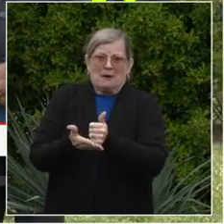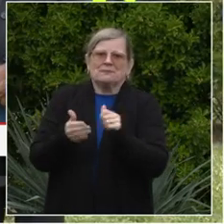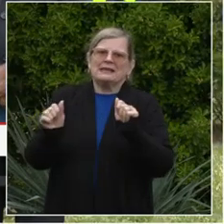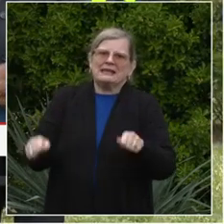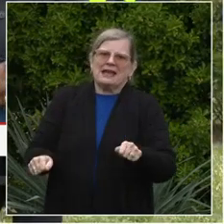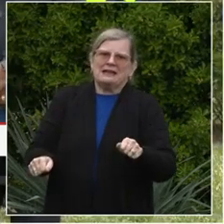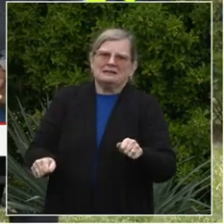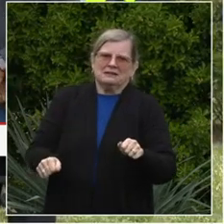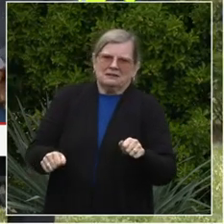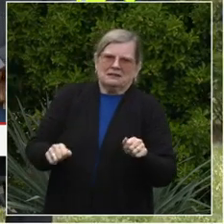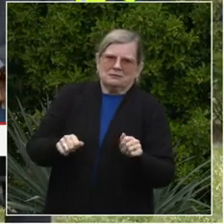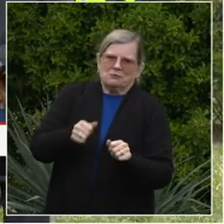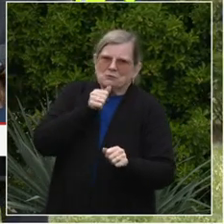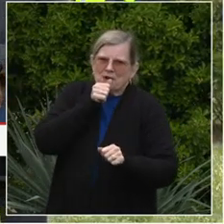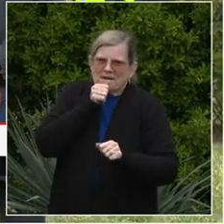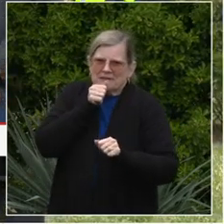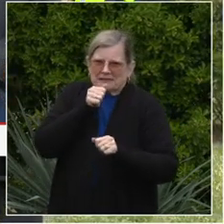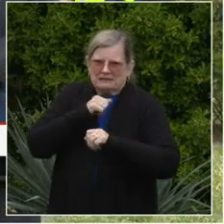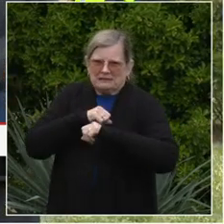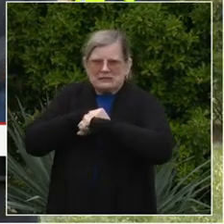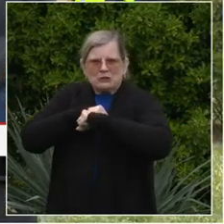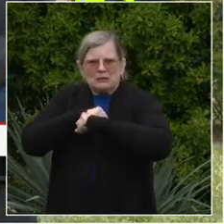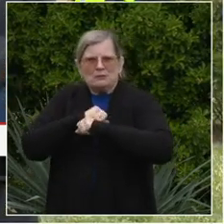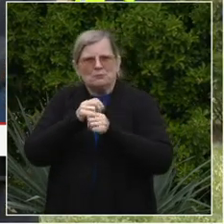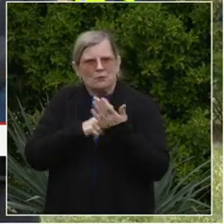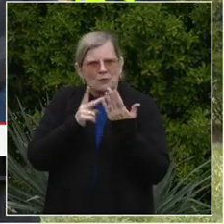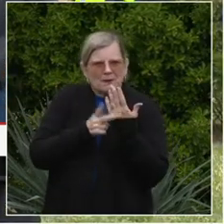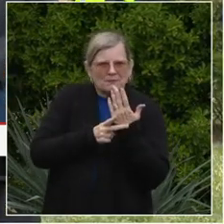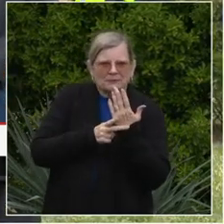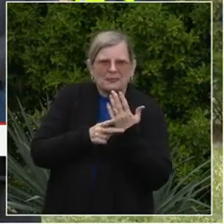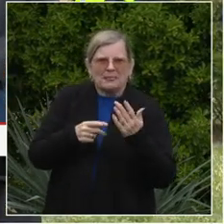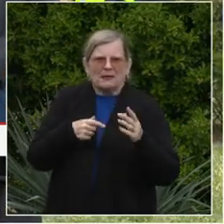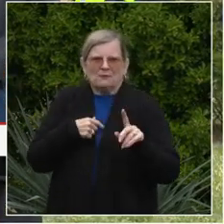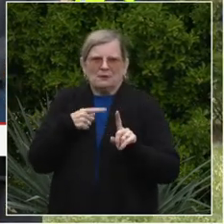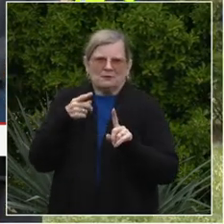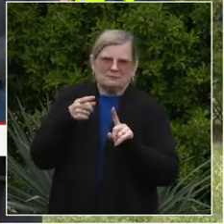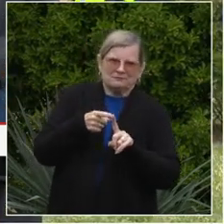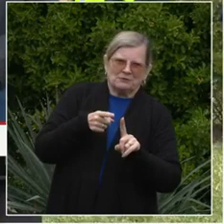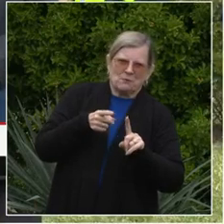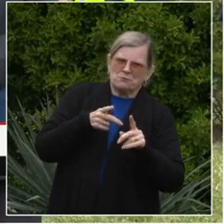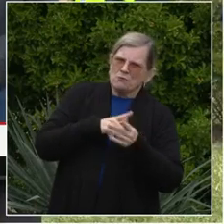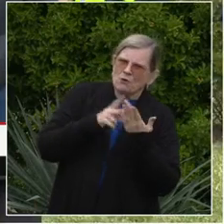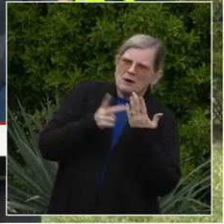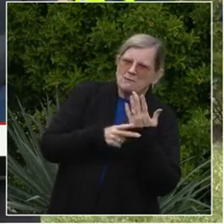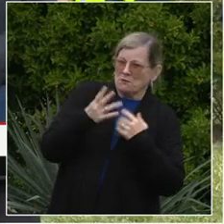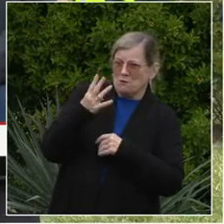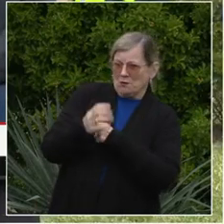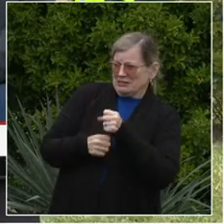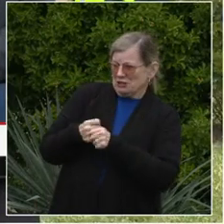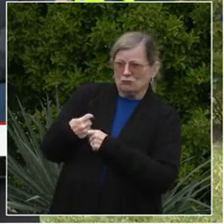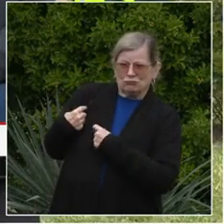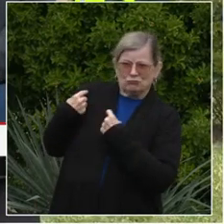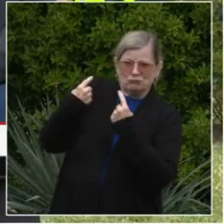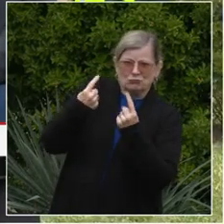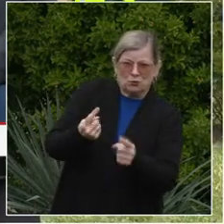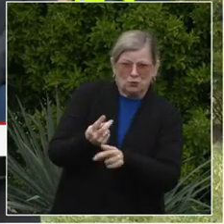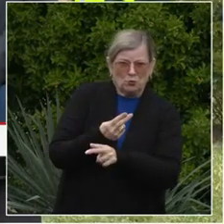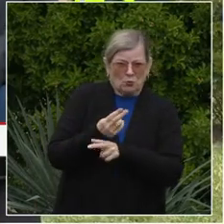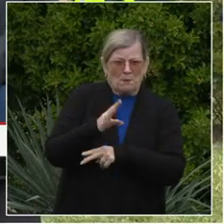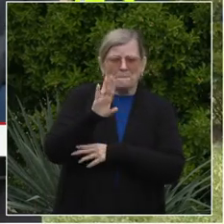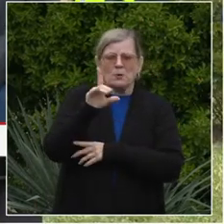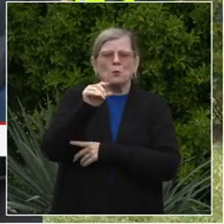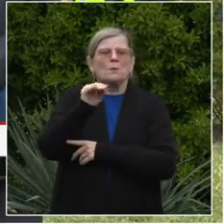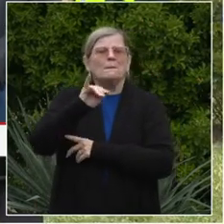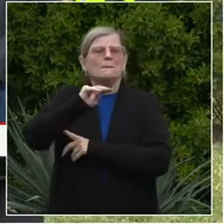private security program. We've been at this program for about 4 years. Bloomingdale is one of